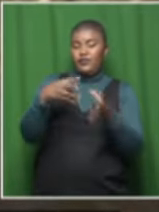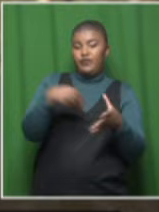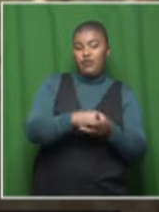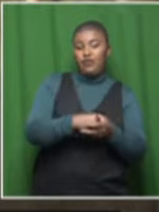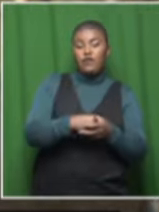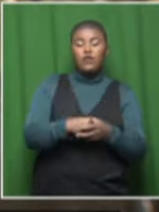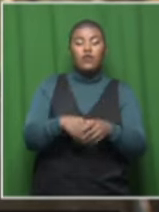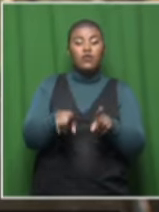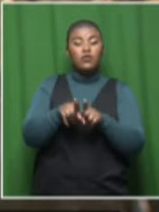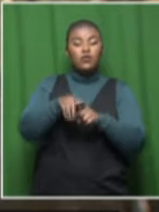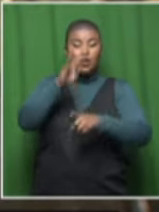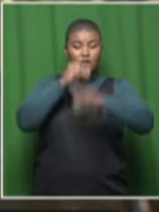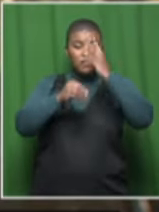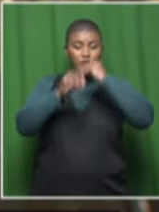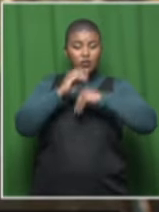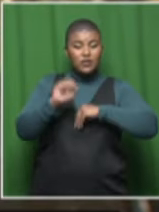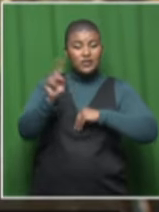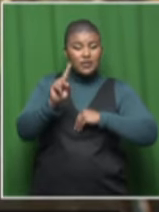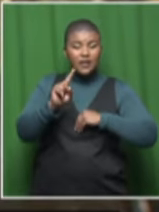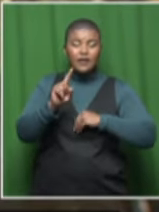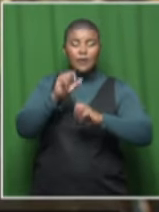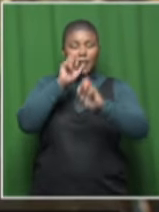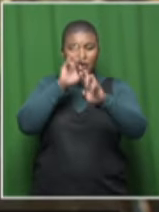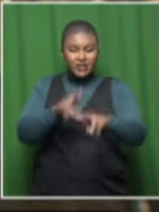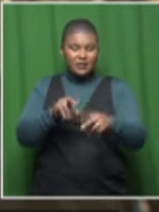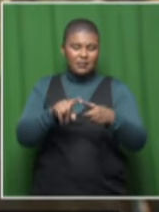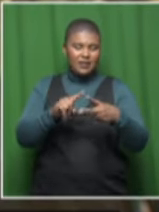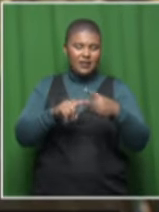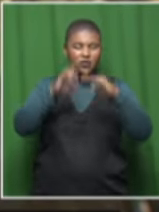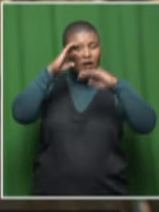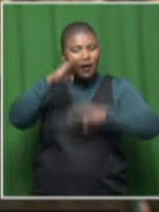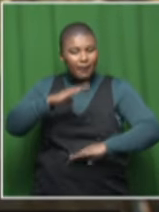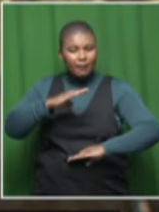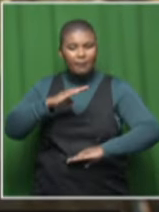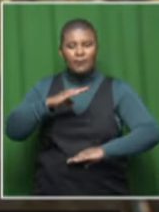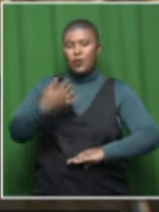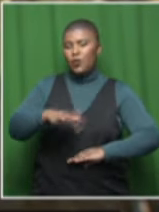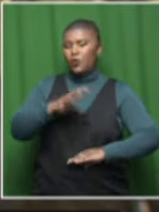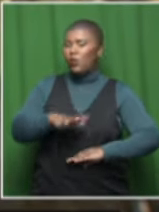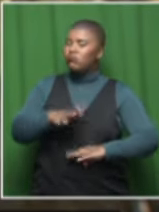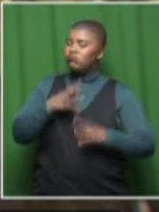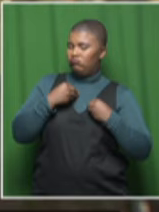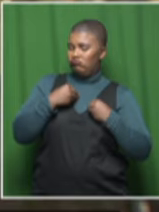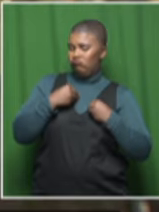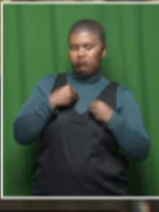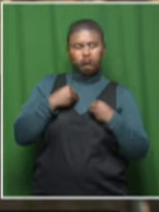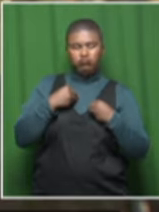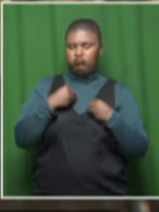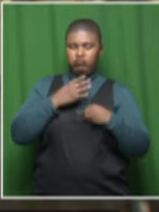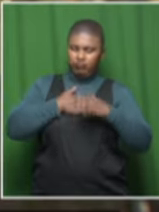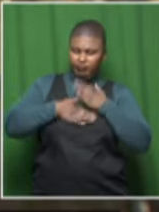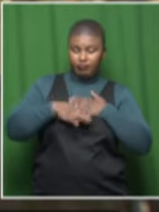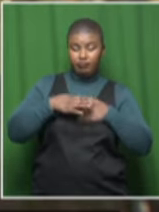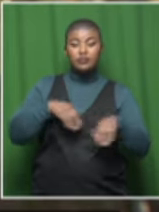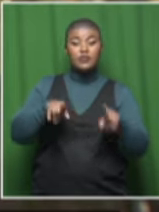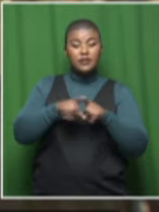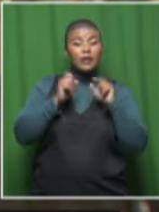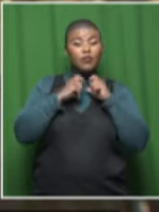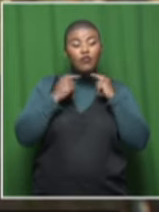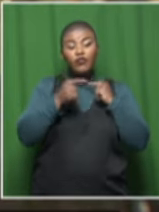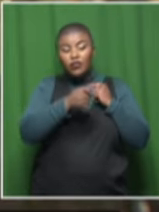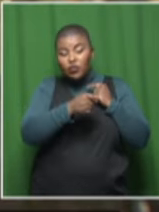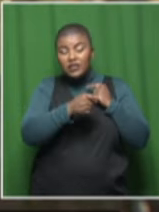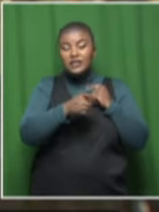learned from him is, you know, tolerance, discipline, and the respect for people. Like he Umfundisi Buthelezi had said